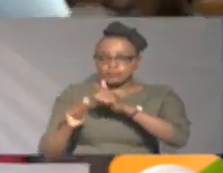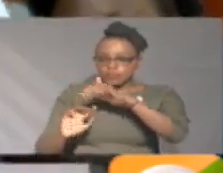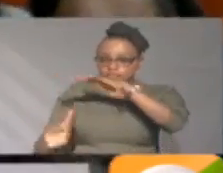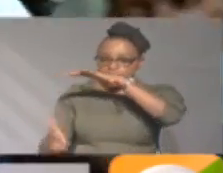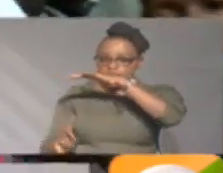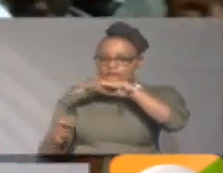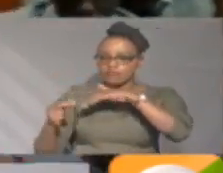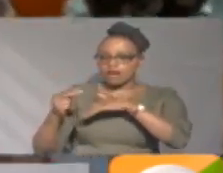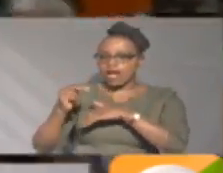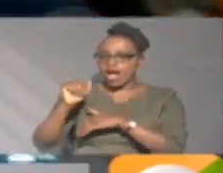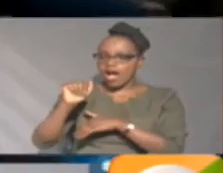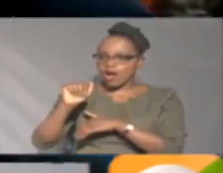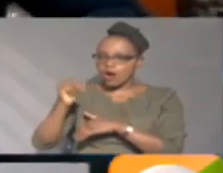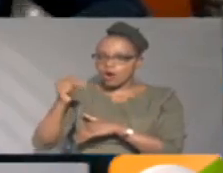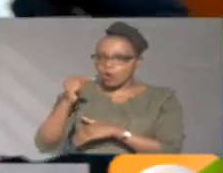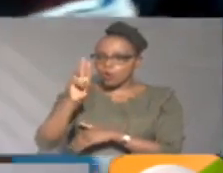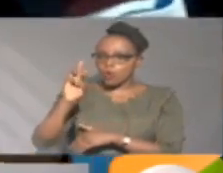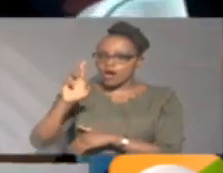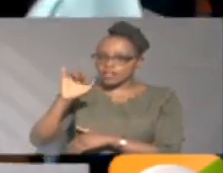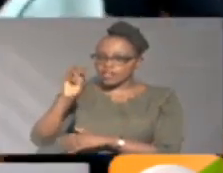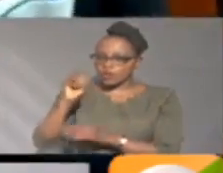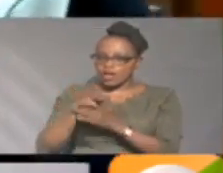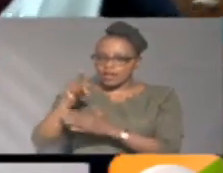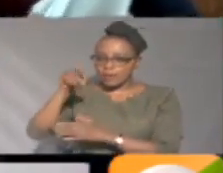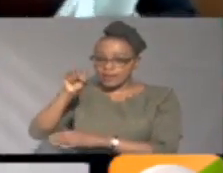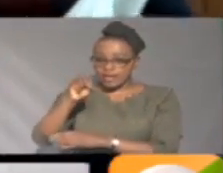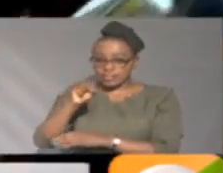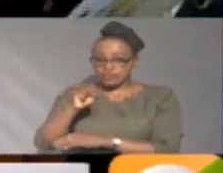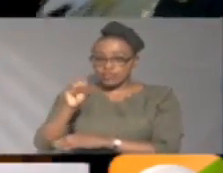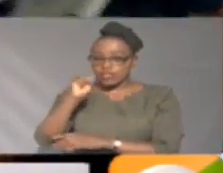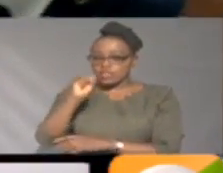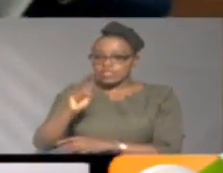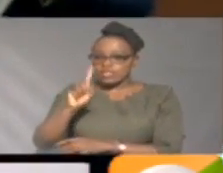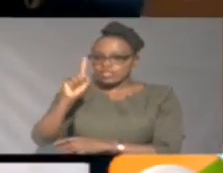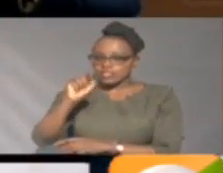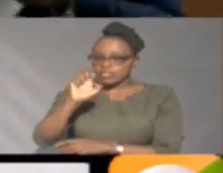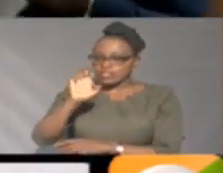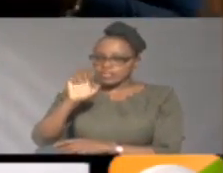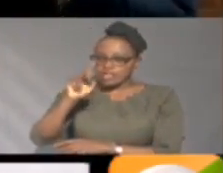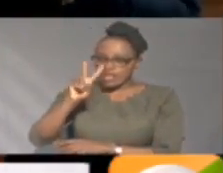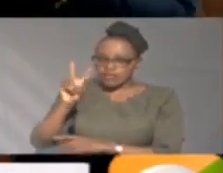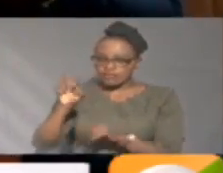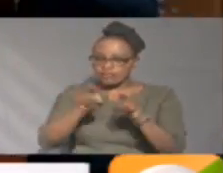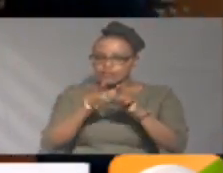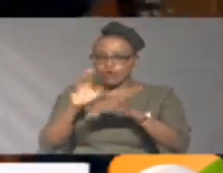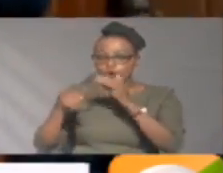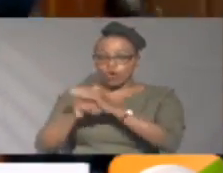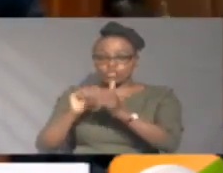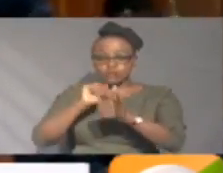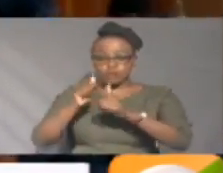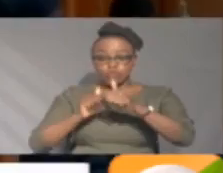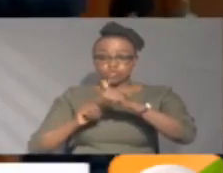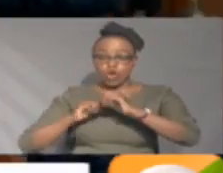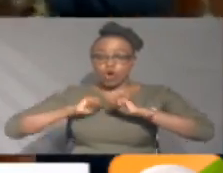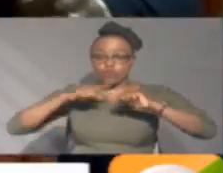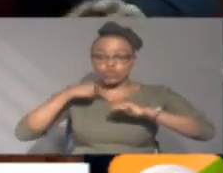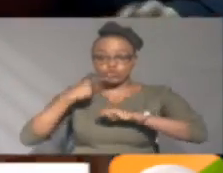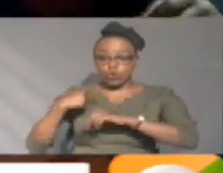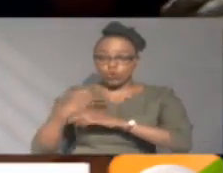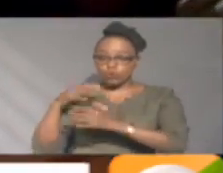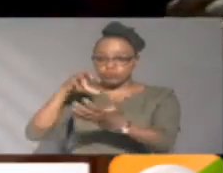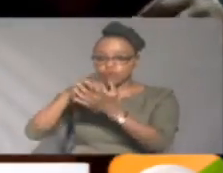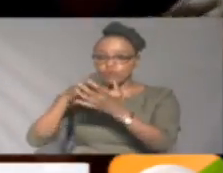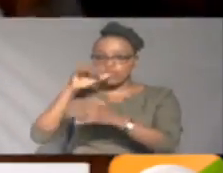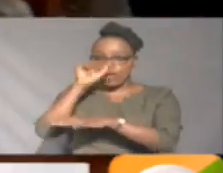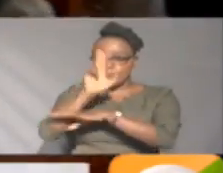Wario, Richard Ekaye, former PS in the Ministry of Sports, Stephen Soi, are among Kenyan sports officials then charged with abuse